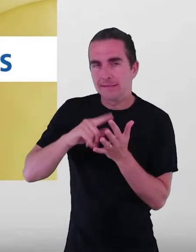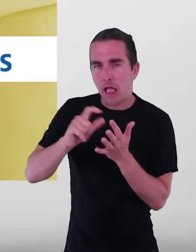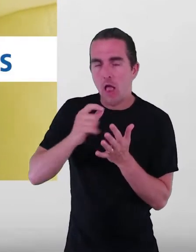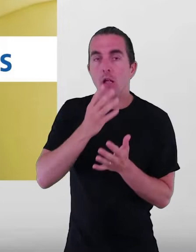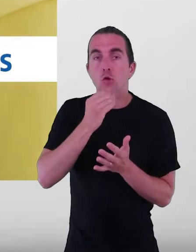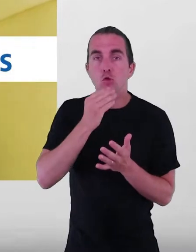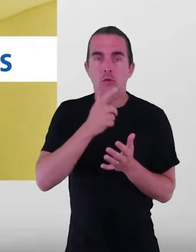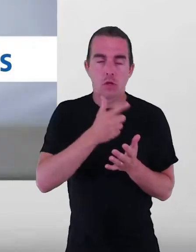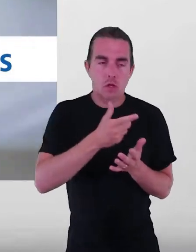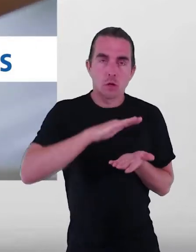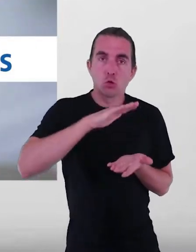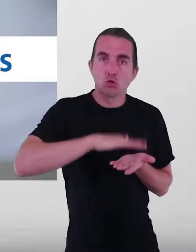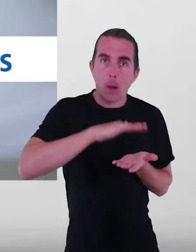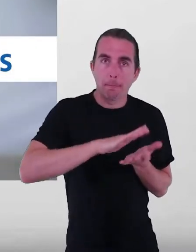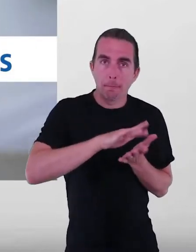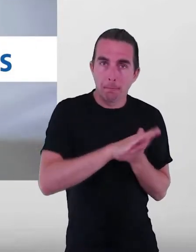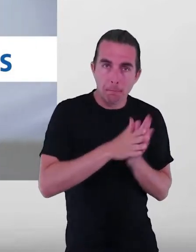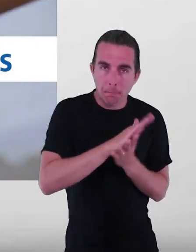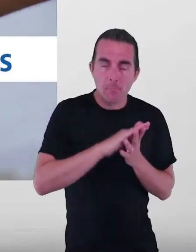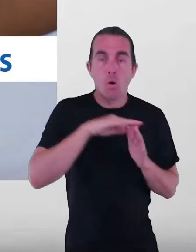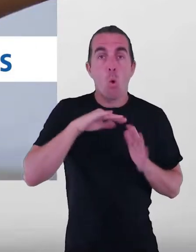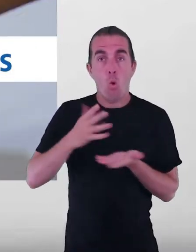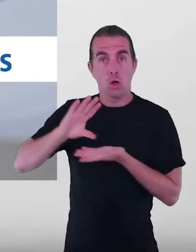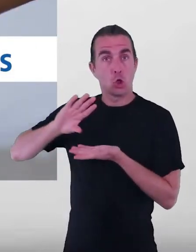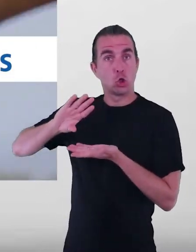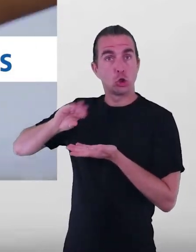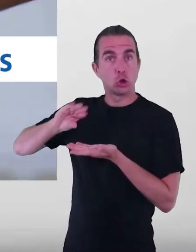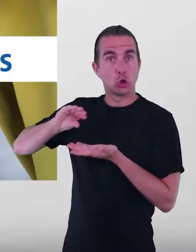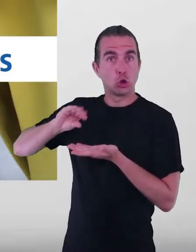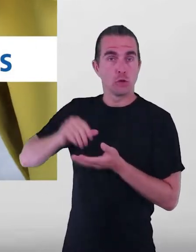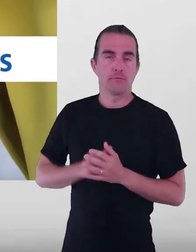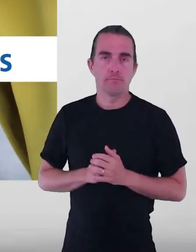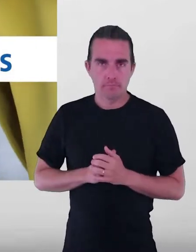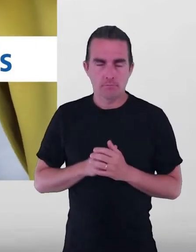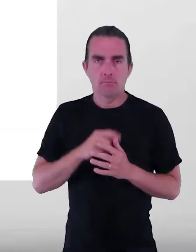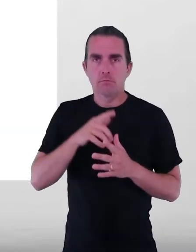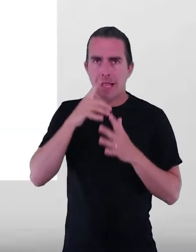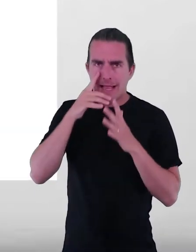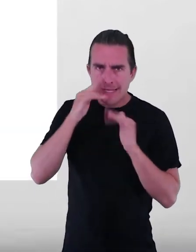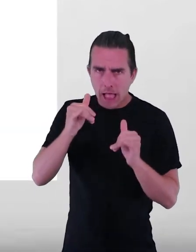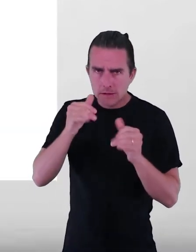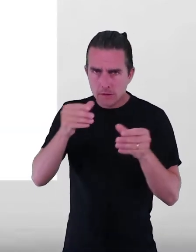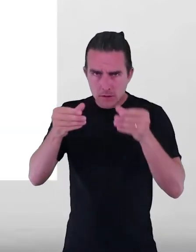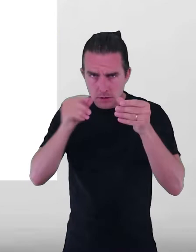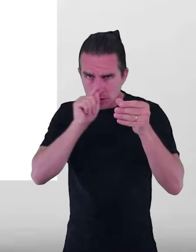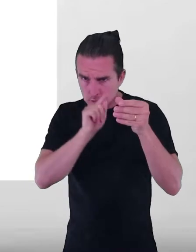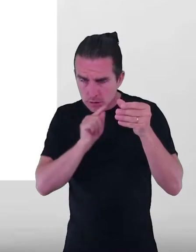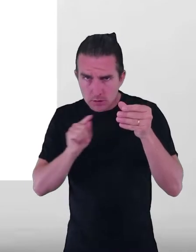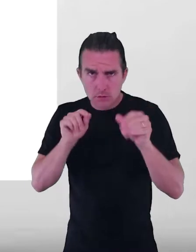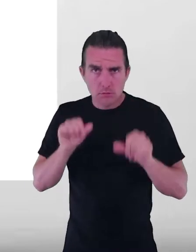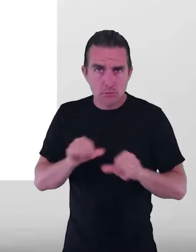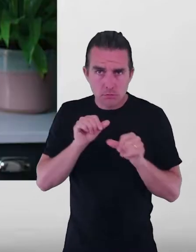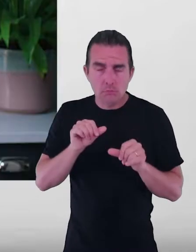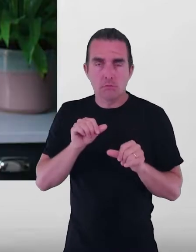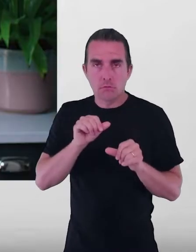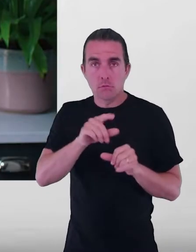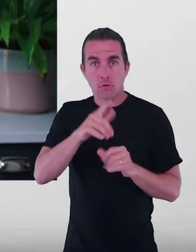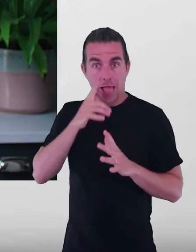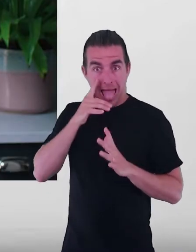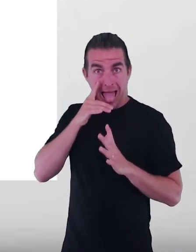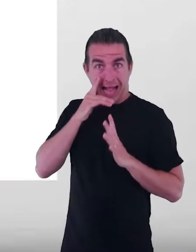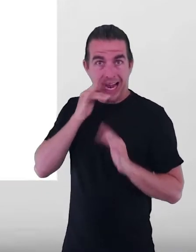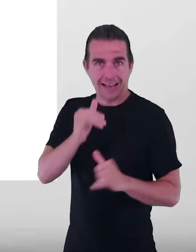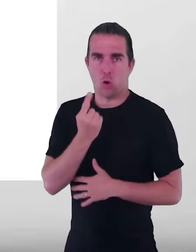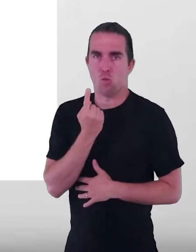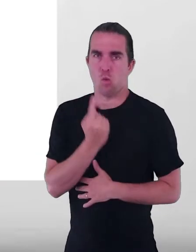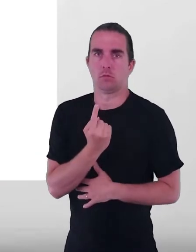for 20 seconds using soap and warm water or hand sanitizer. Check test kit contents. Run one test at a